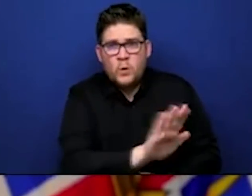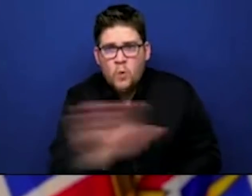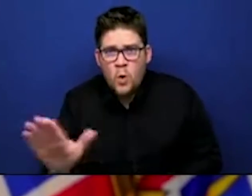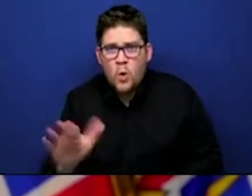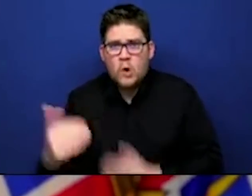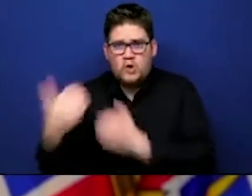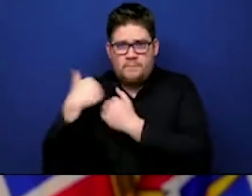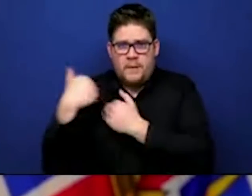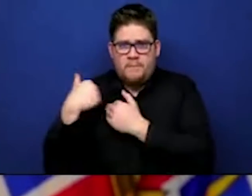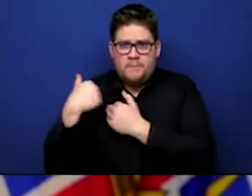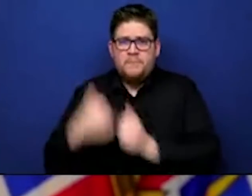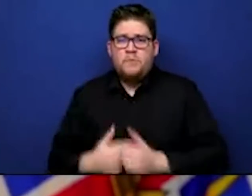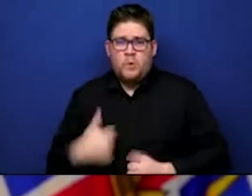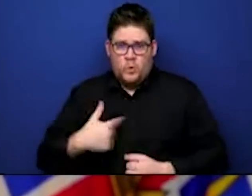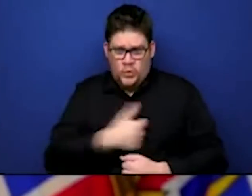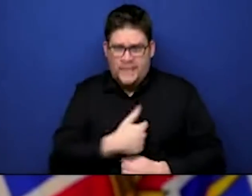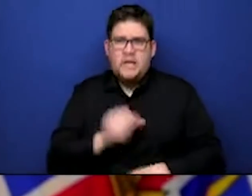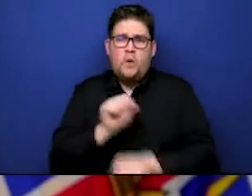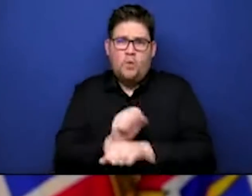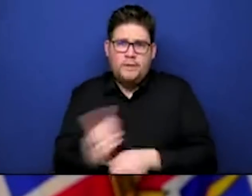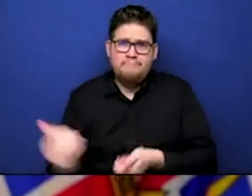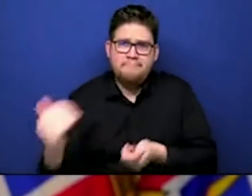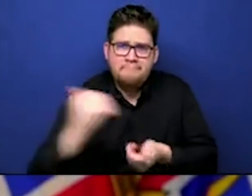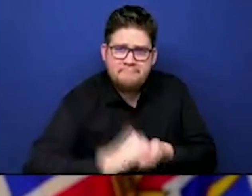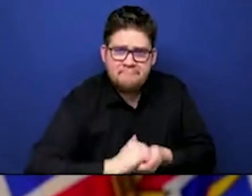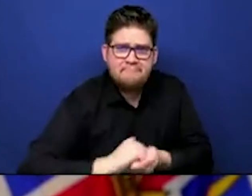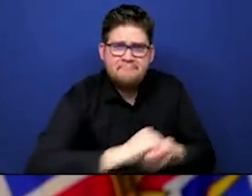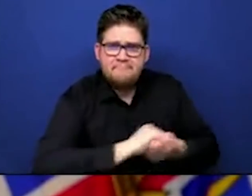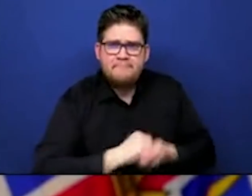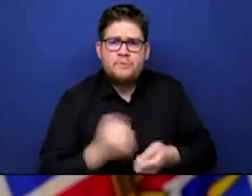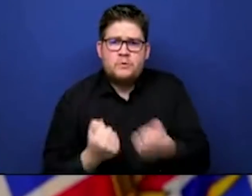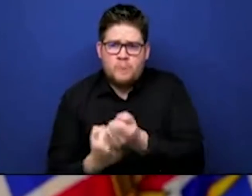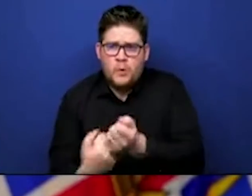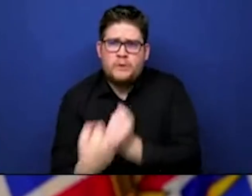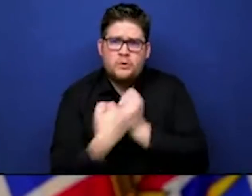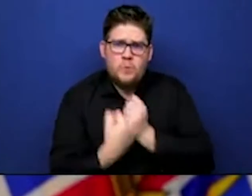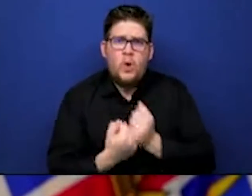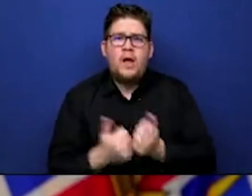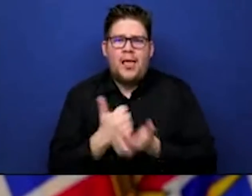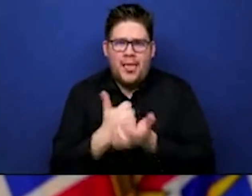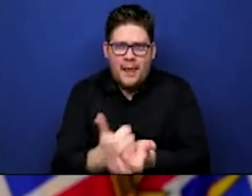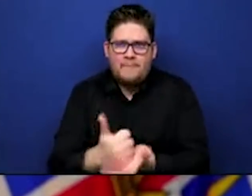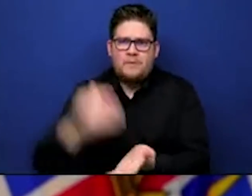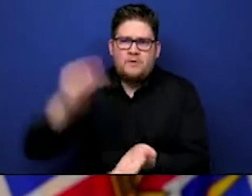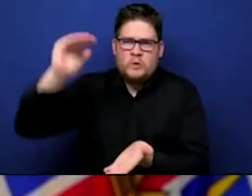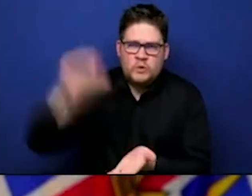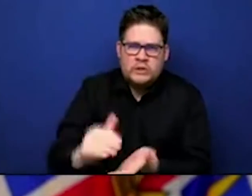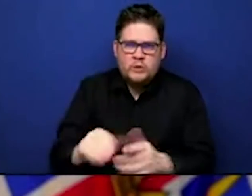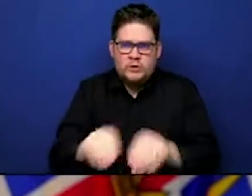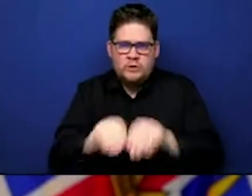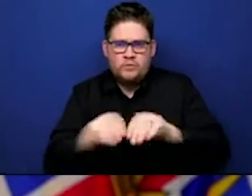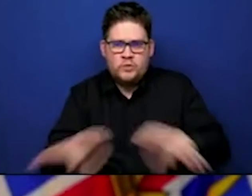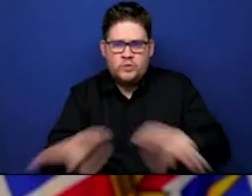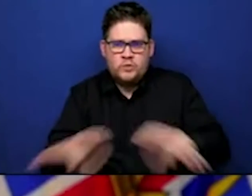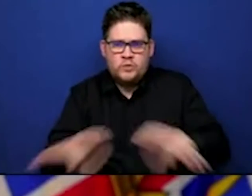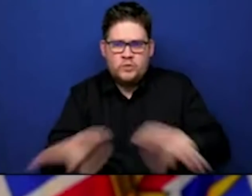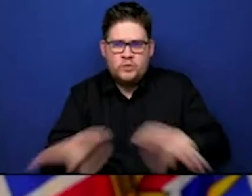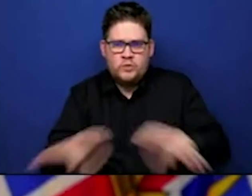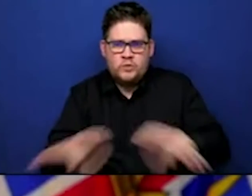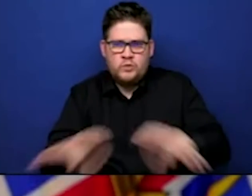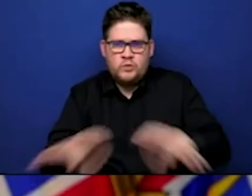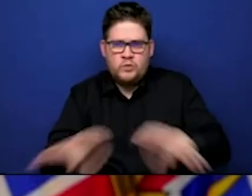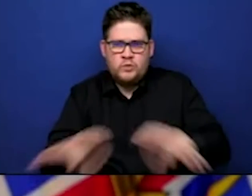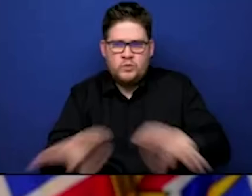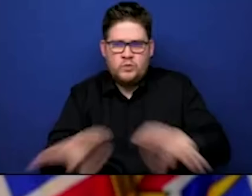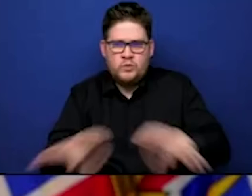far, and that will continue to make the difference as we weather this part of our storm. To get